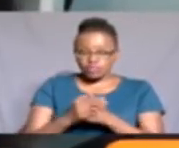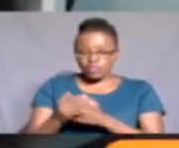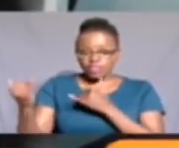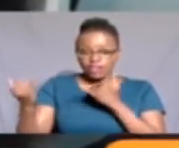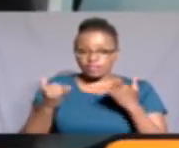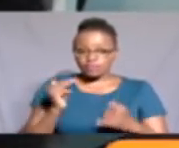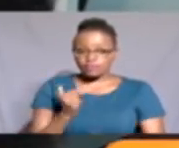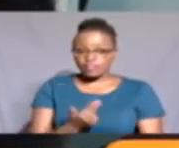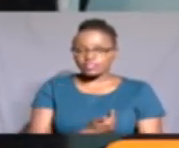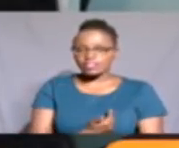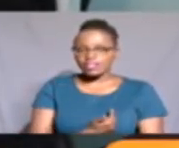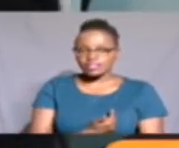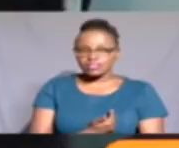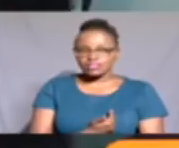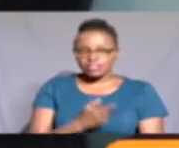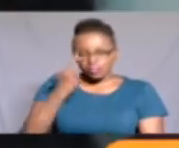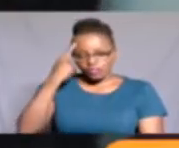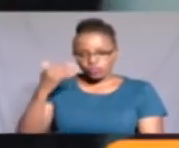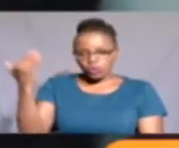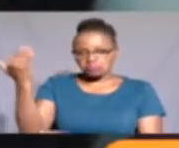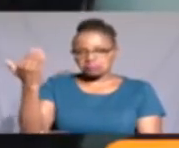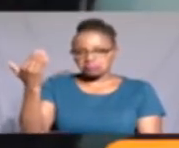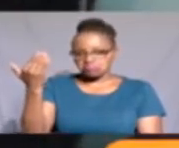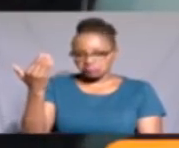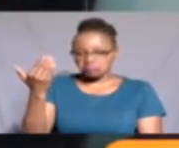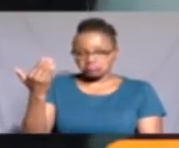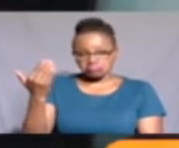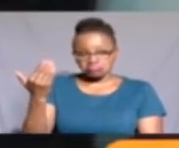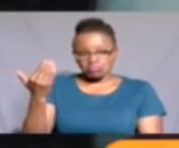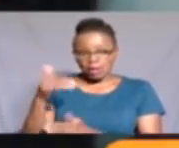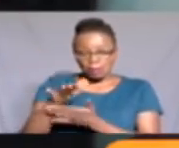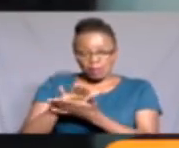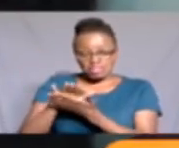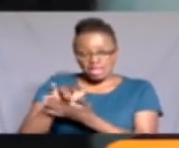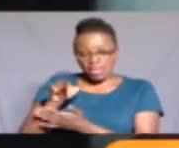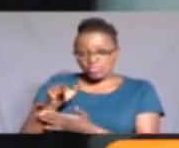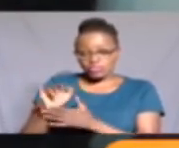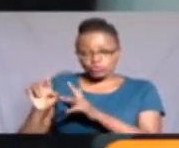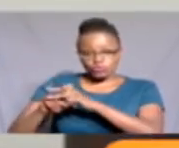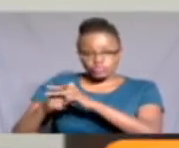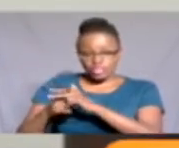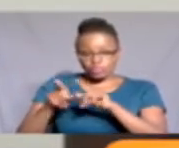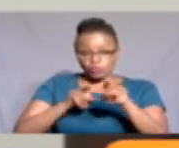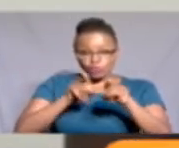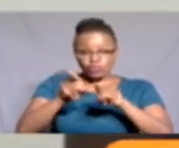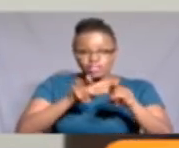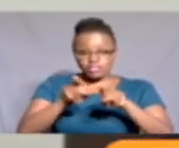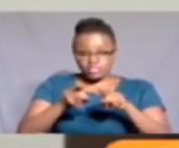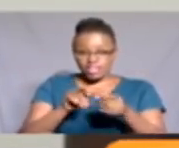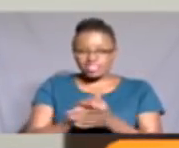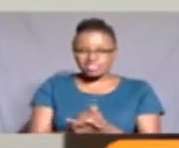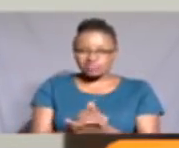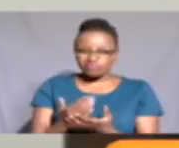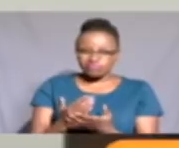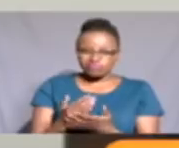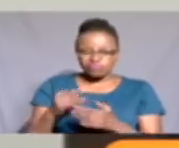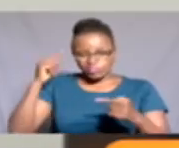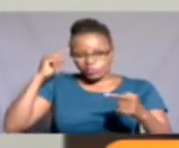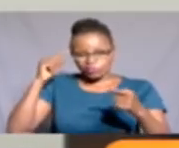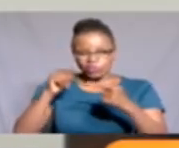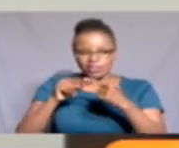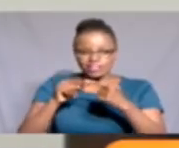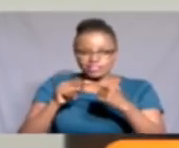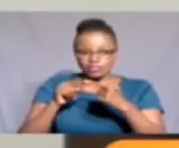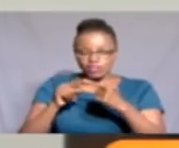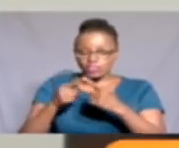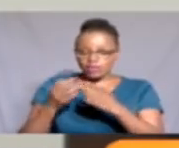invited us for a presentation. And basically that was the beginning of a journey towards